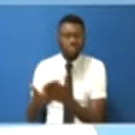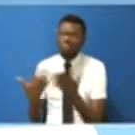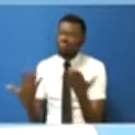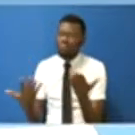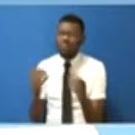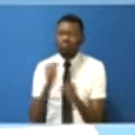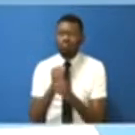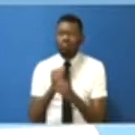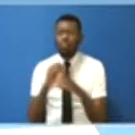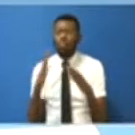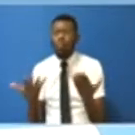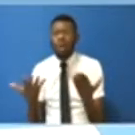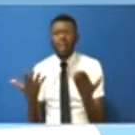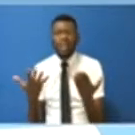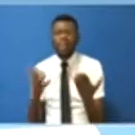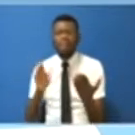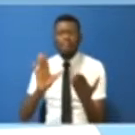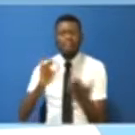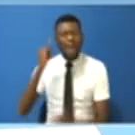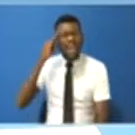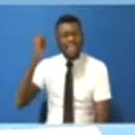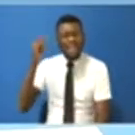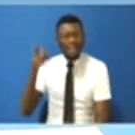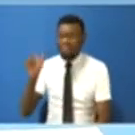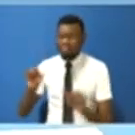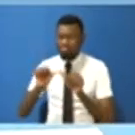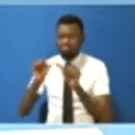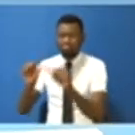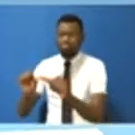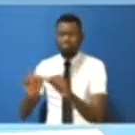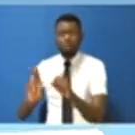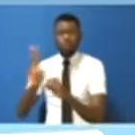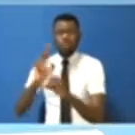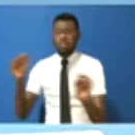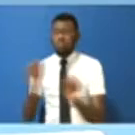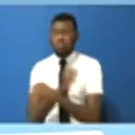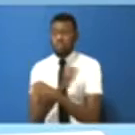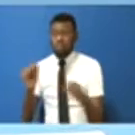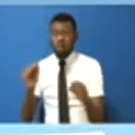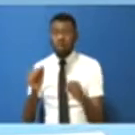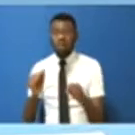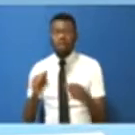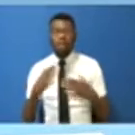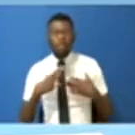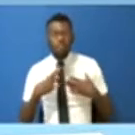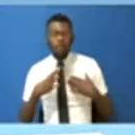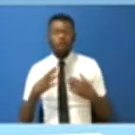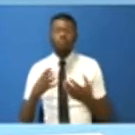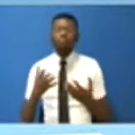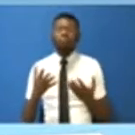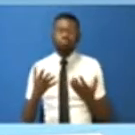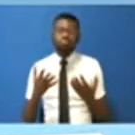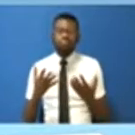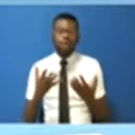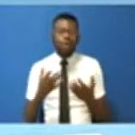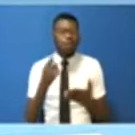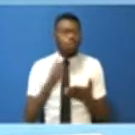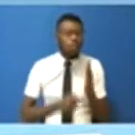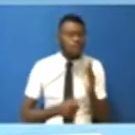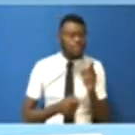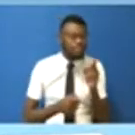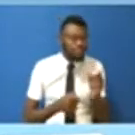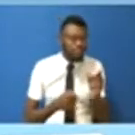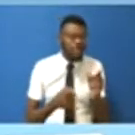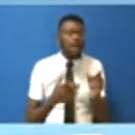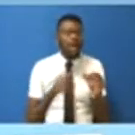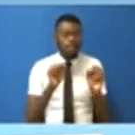is a philosophy that is unsustainable that you take from people according to their needs and give to others according to